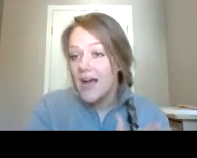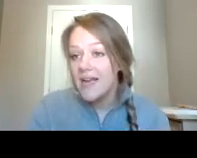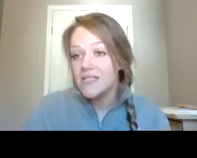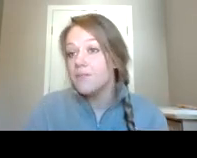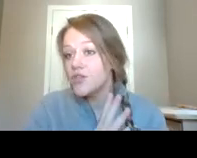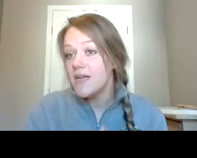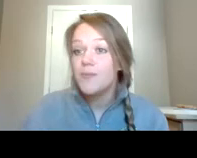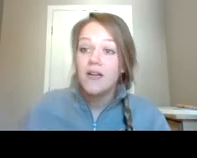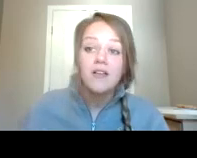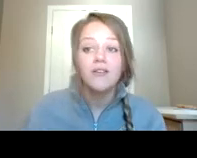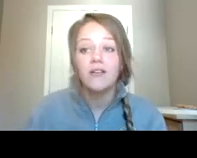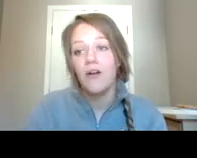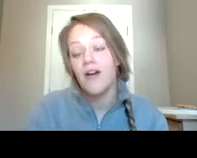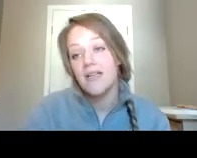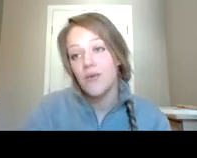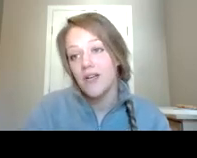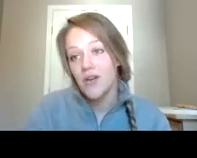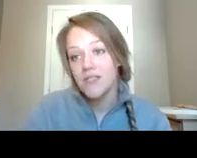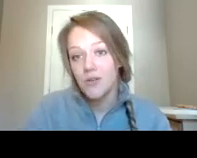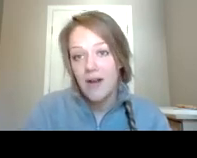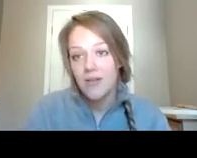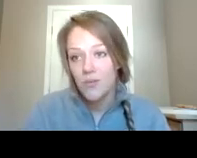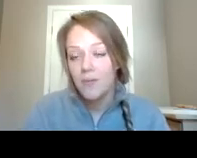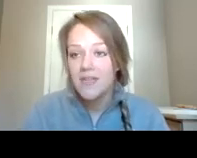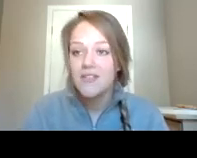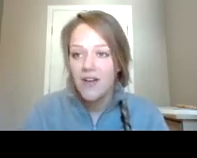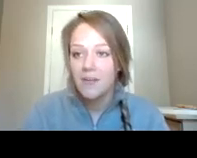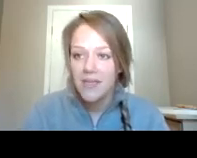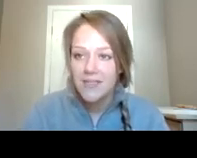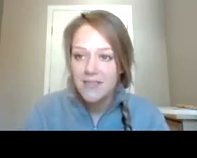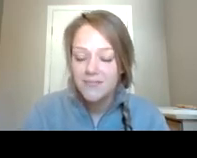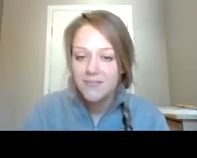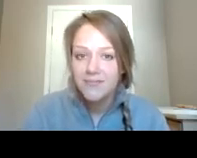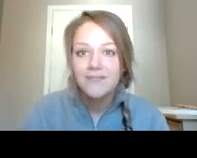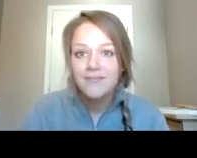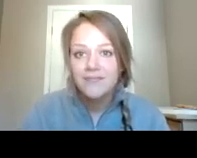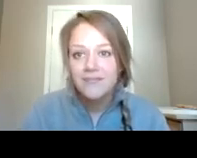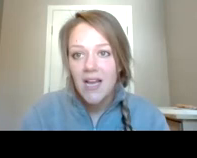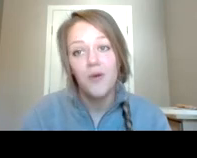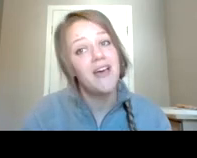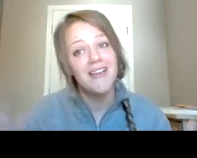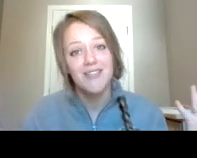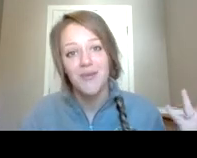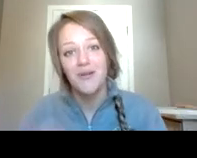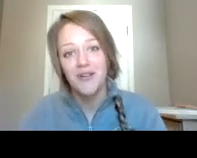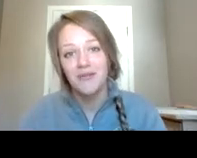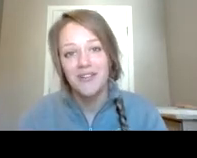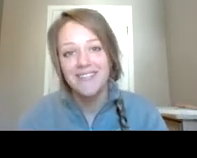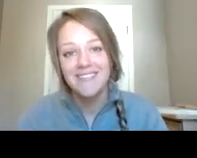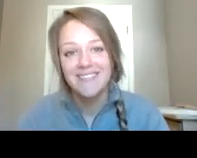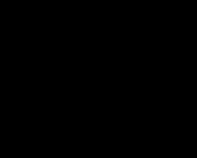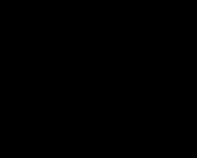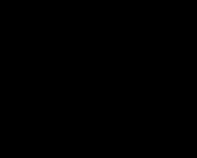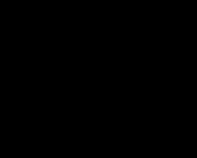on vines up trees, but it also can grow on vines running across the ground as well, but it is a vine plant. I hope that answers what you're looking